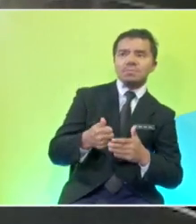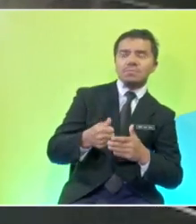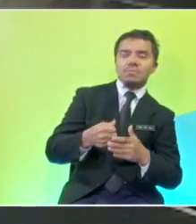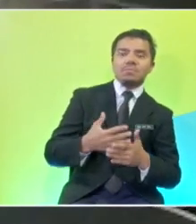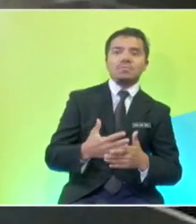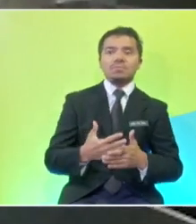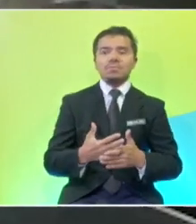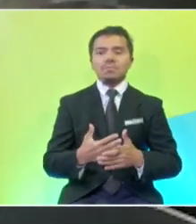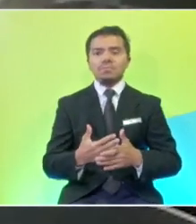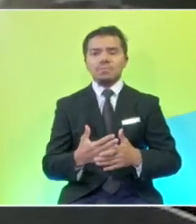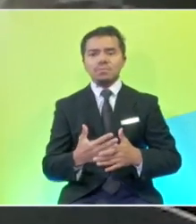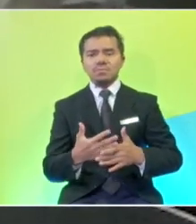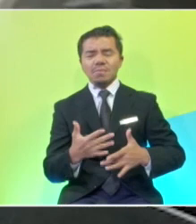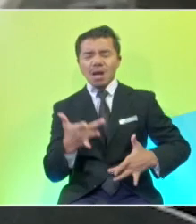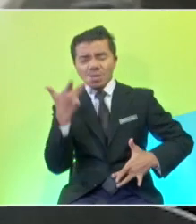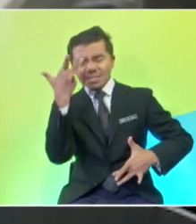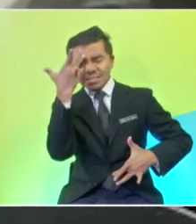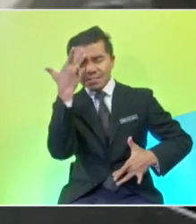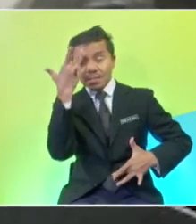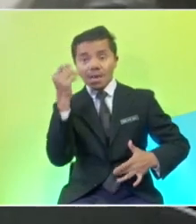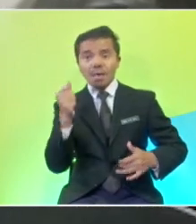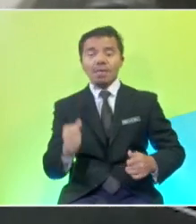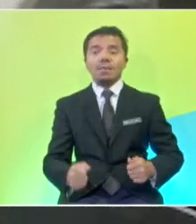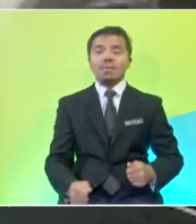there? I have burned my hand. Badly